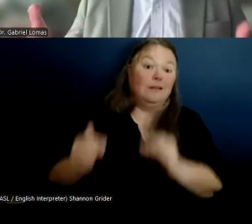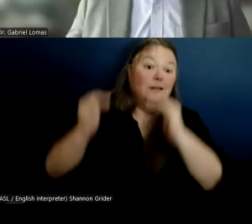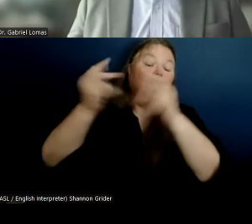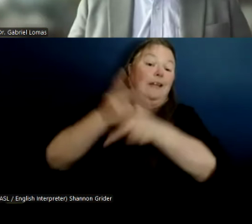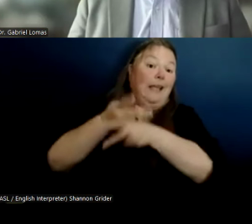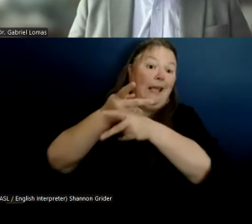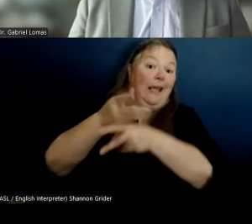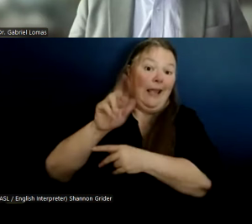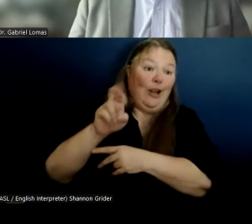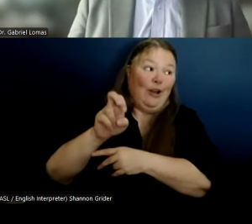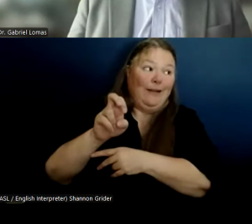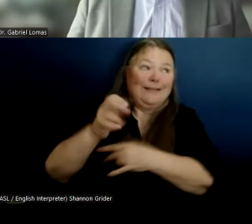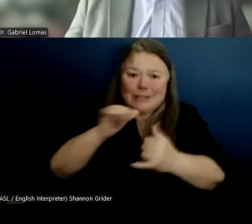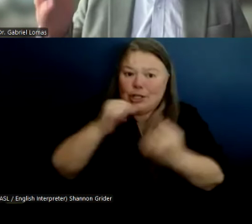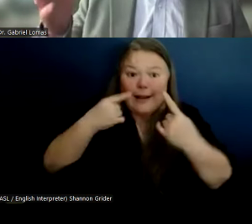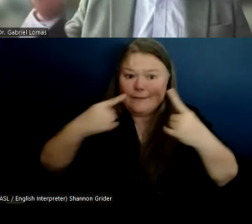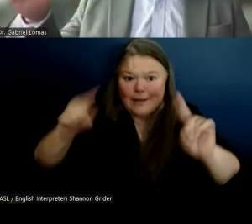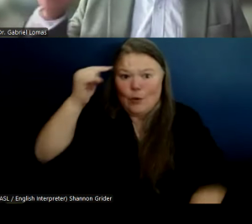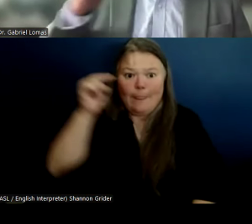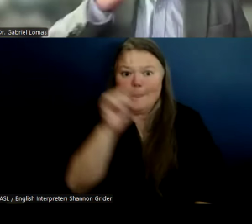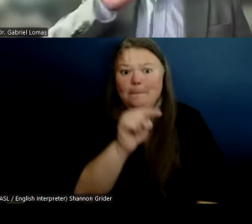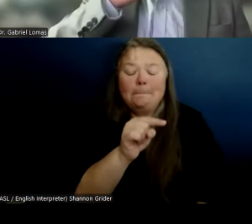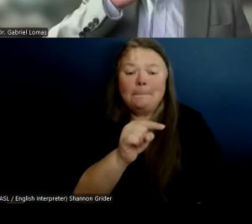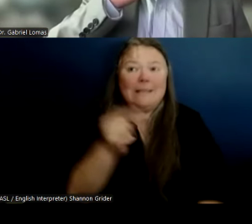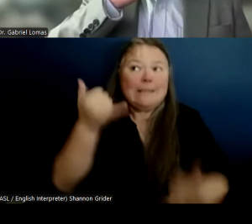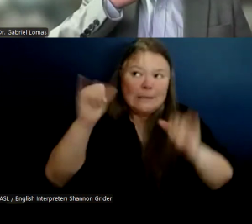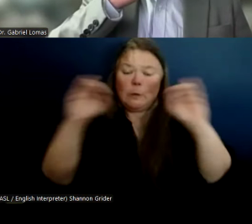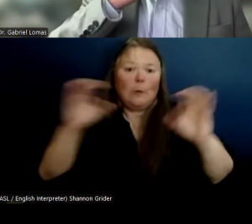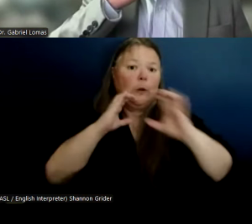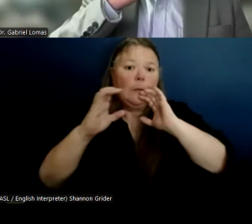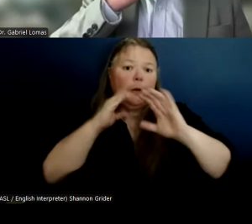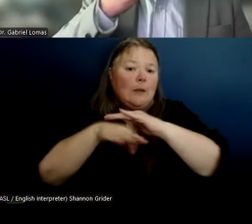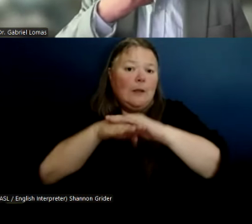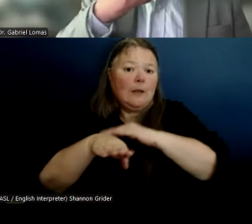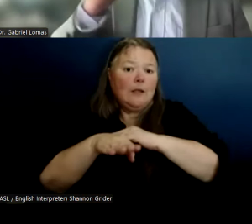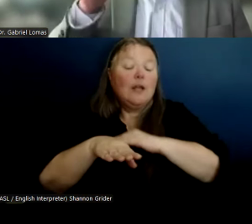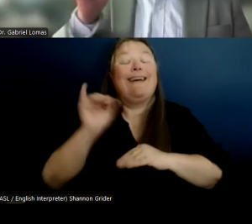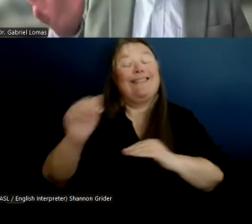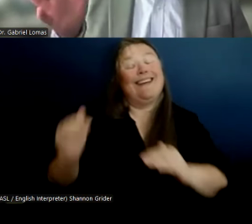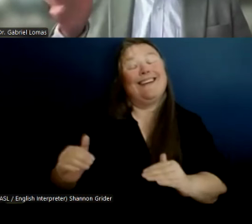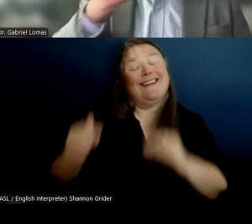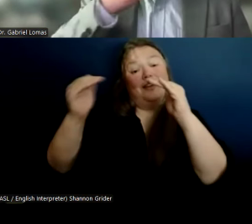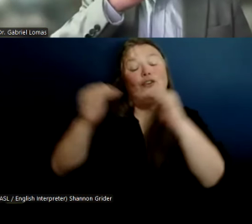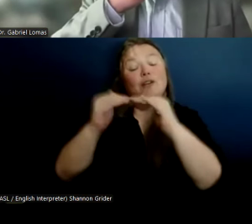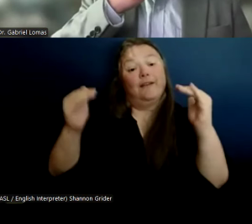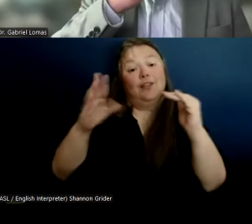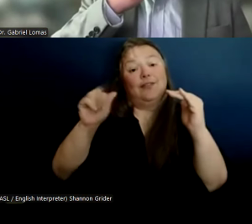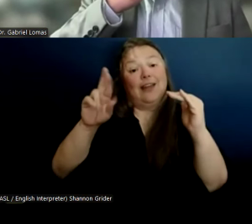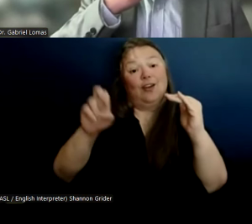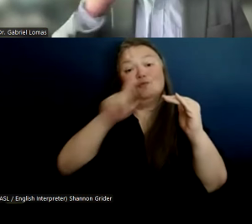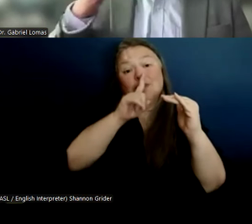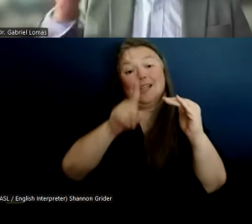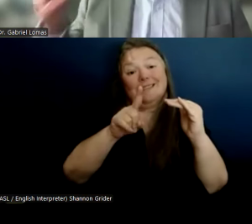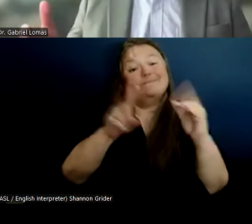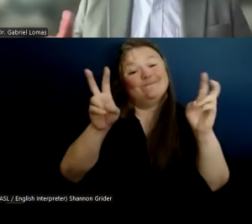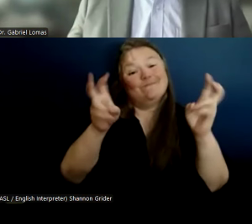still ineffective for them. The higher level of care pushes kids into what we would call a school to prison pipeline